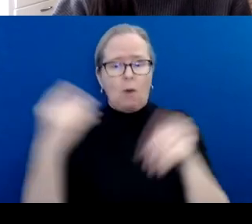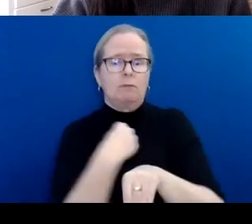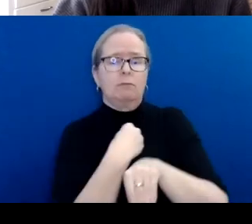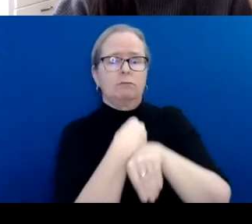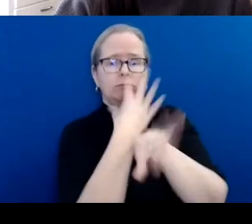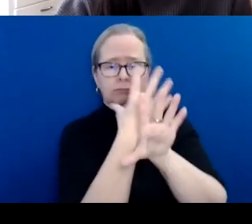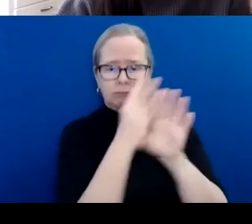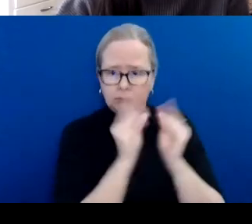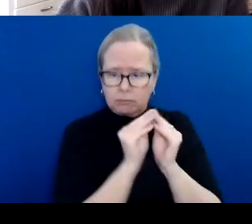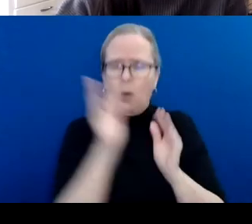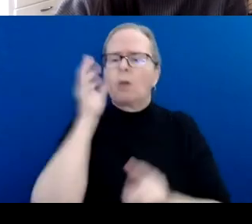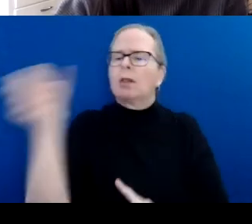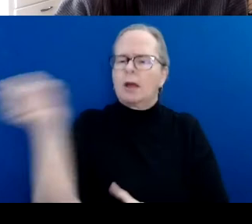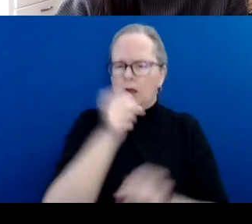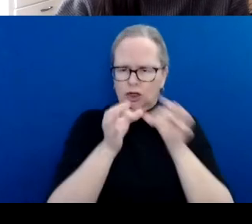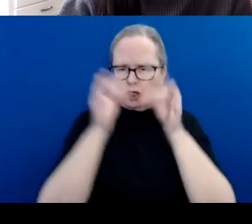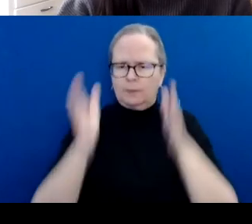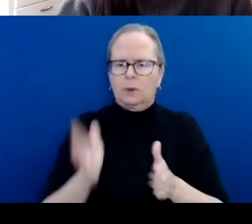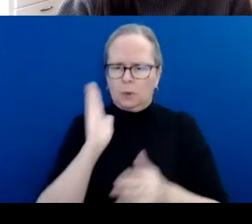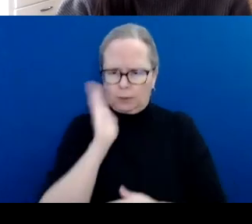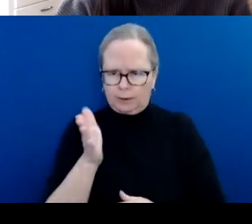Video or audio applications.